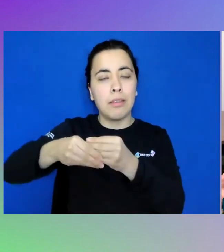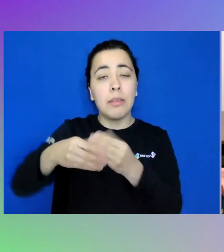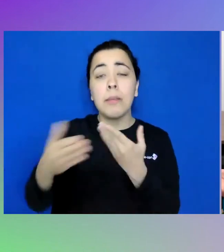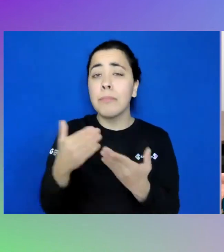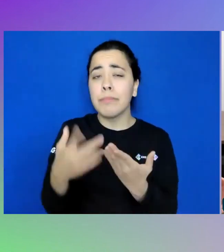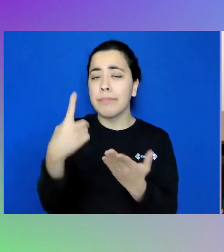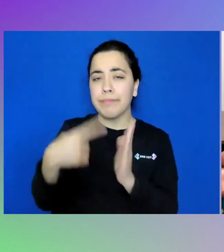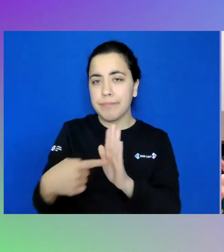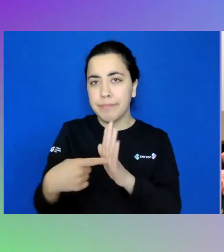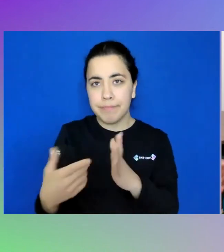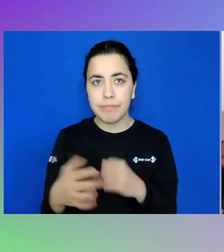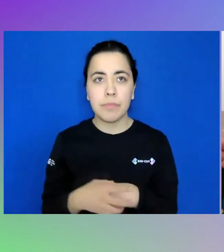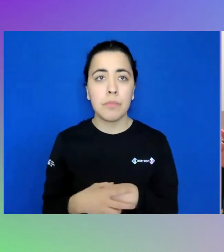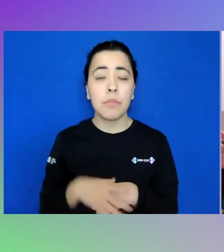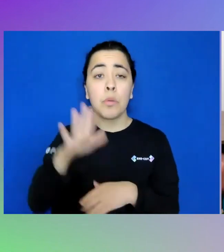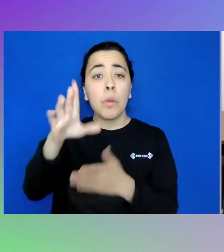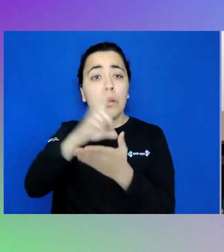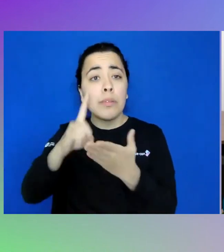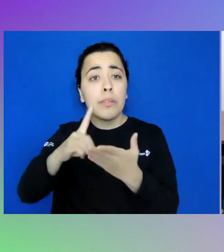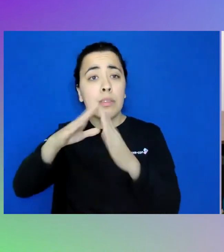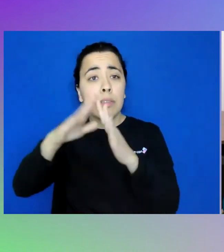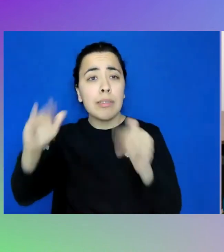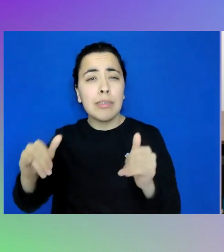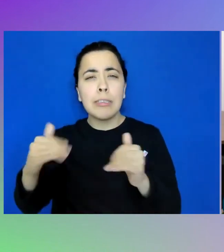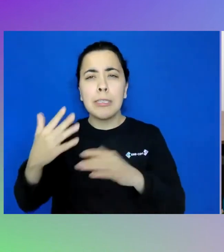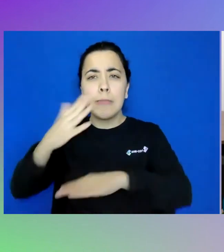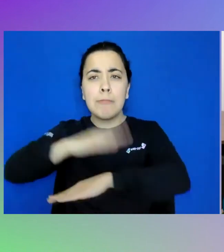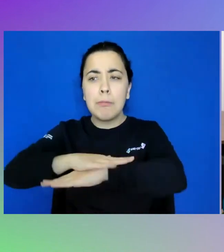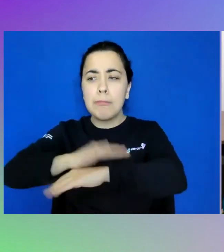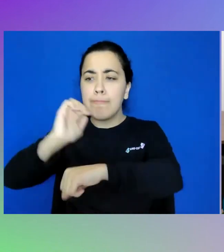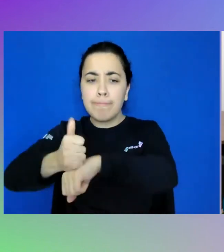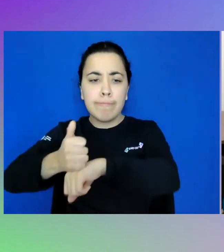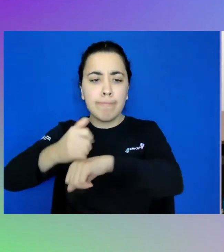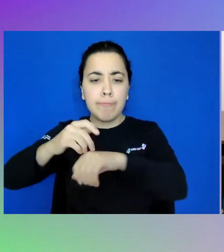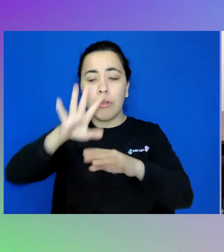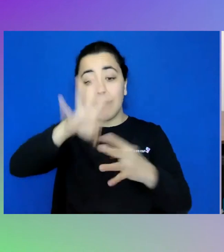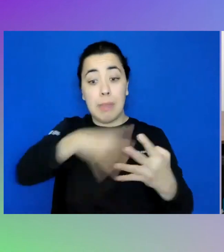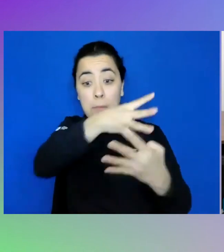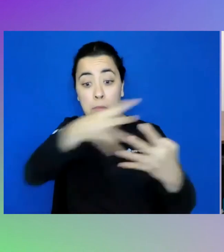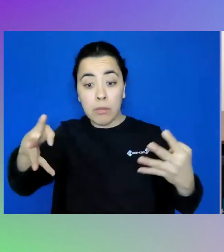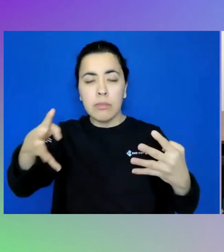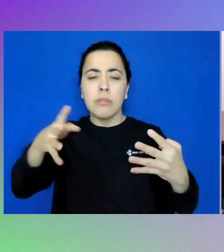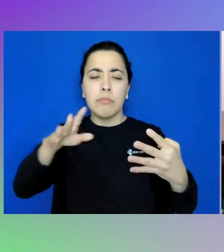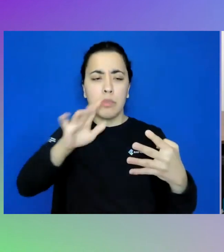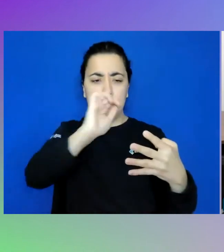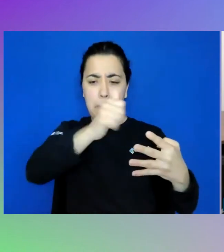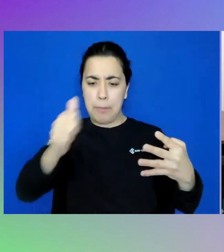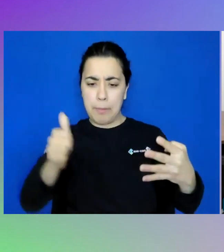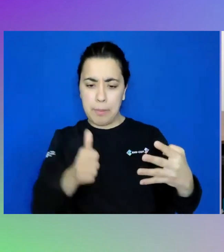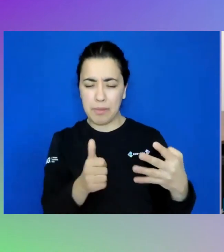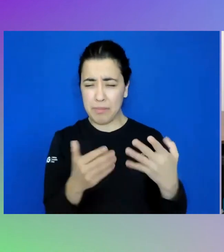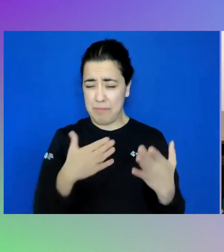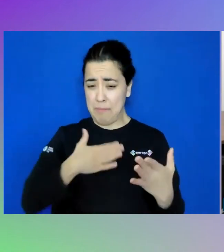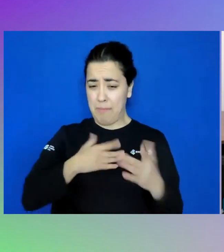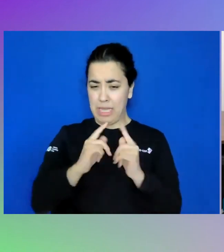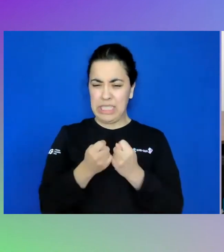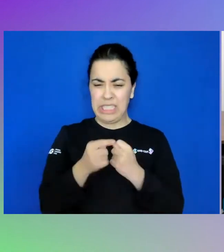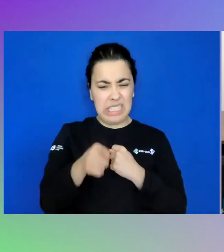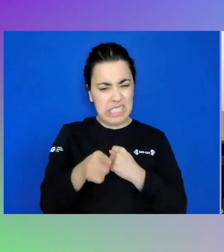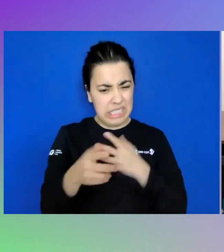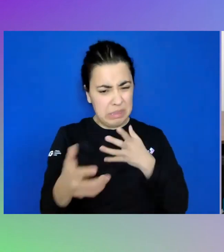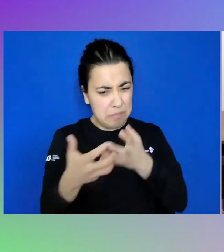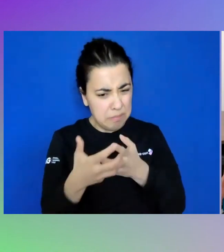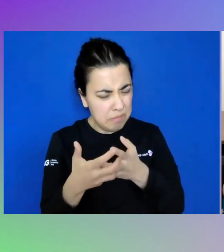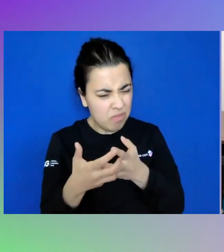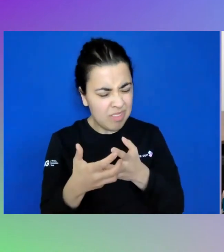built a certain way, and your team needs to do something a little bit different with it. It's up to your team to still make sure that it's